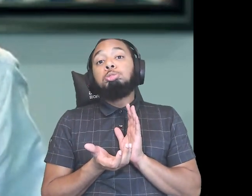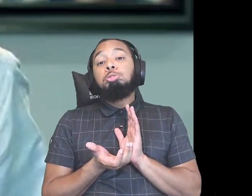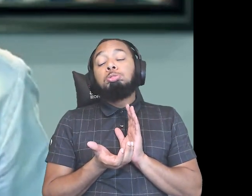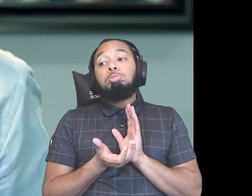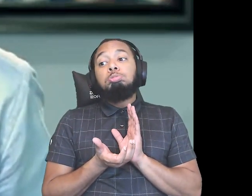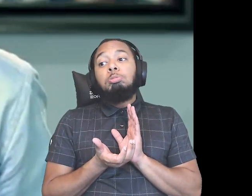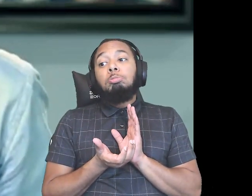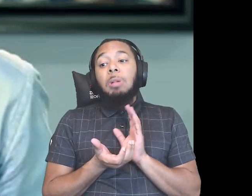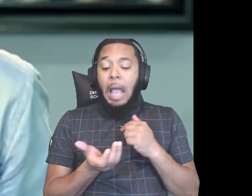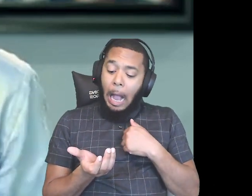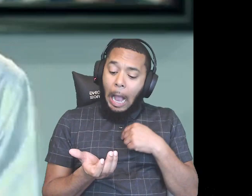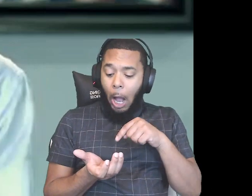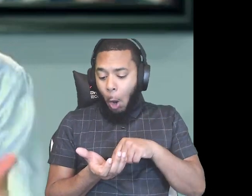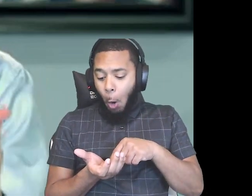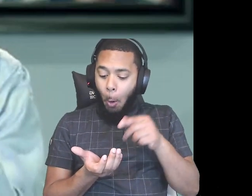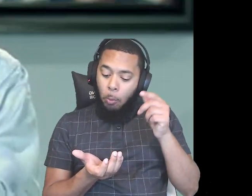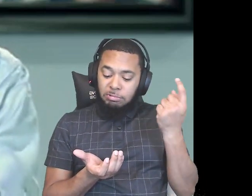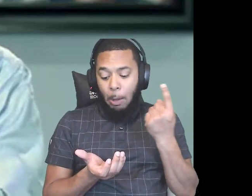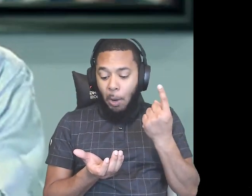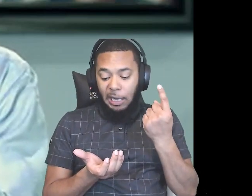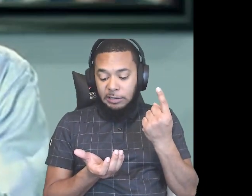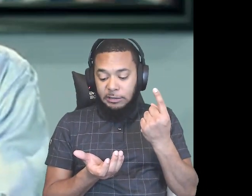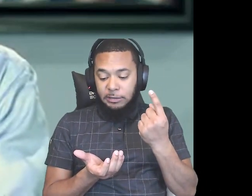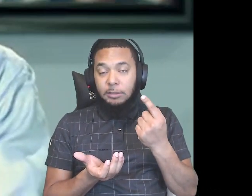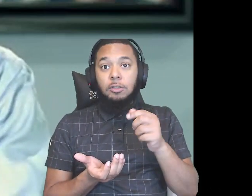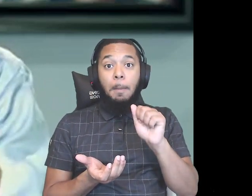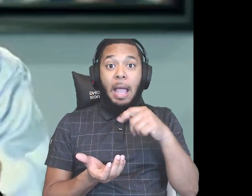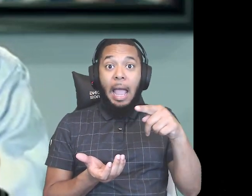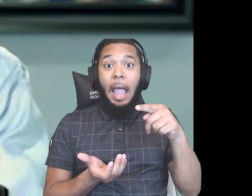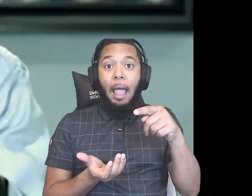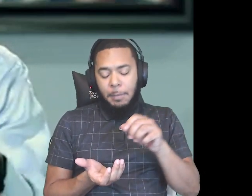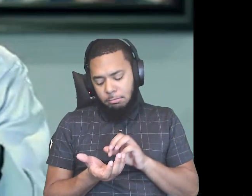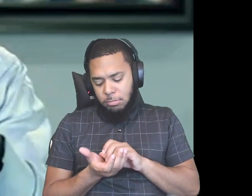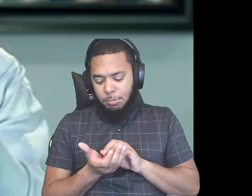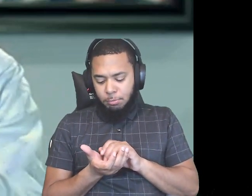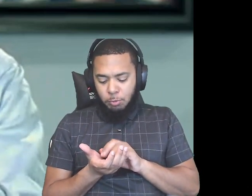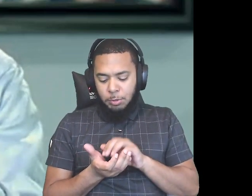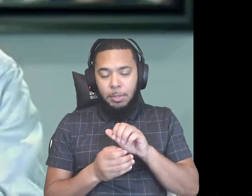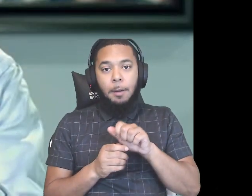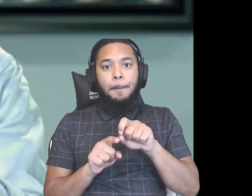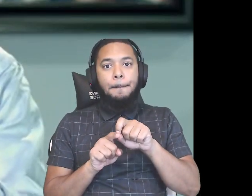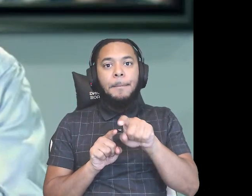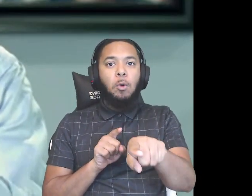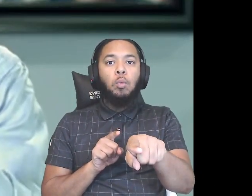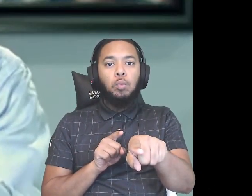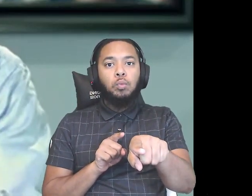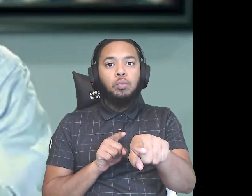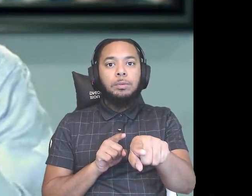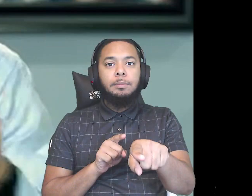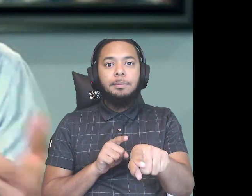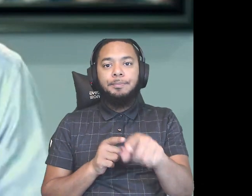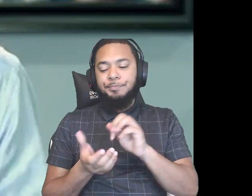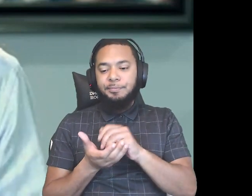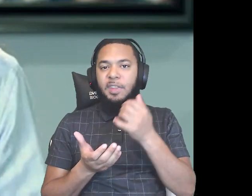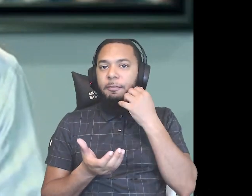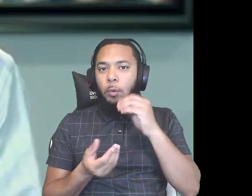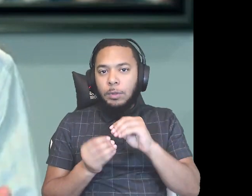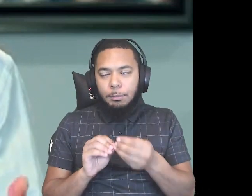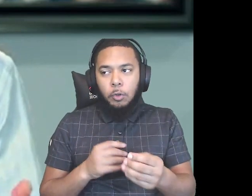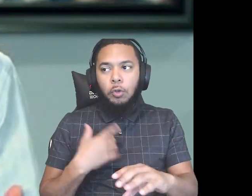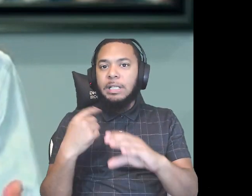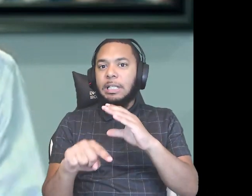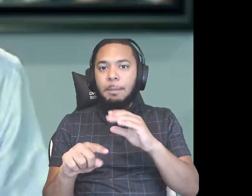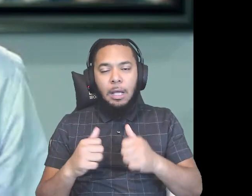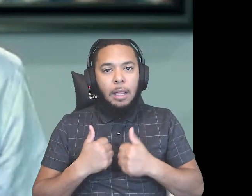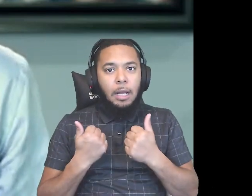You said, I owe somebody some money. So I'm going to go to my app that pays, that payment app. And I'm going to type in somebody's phone number or their email